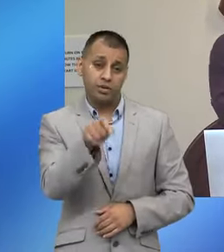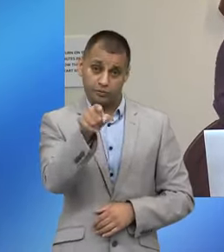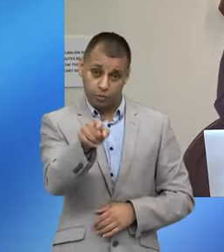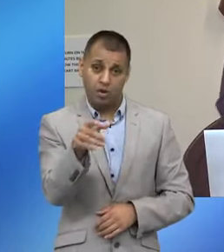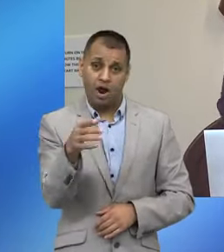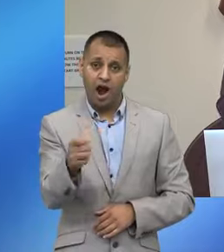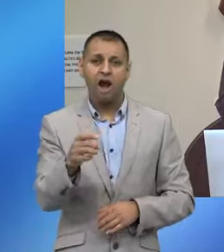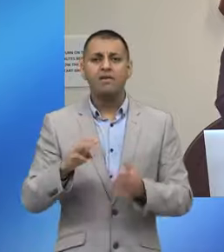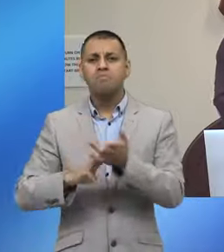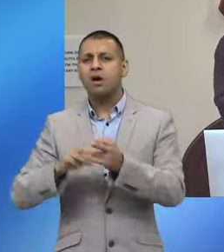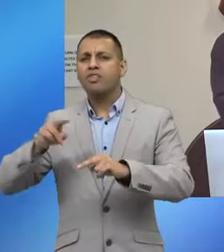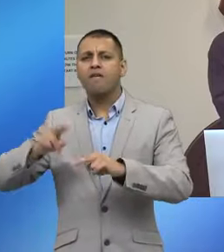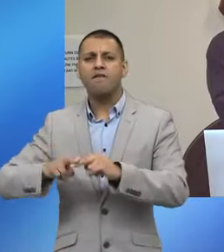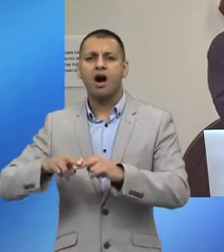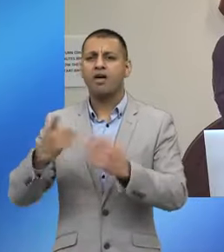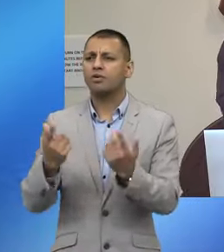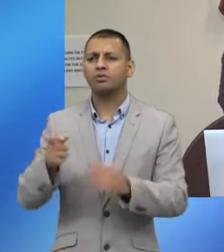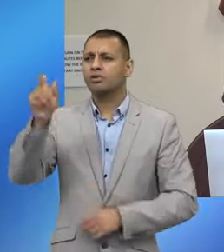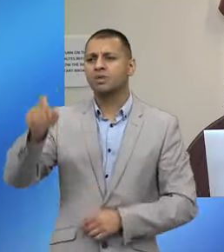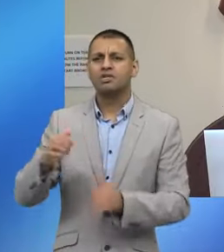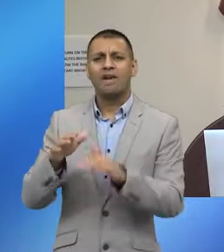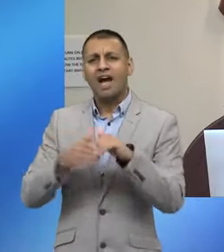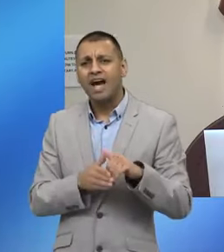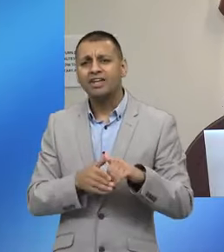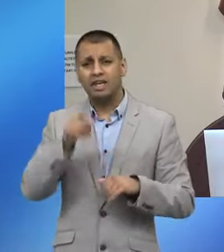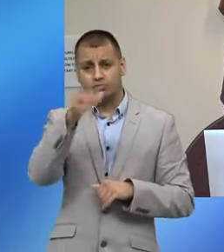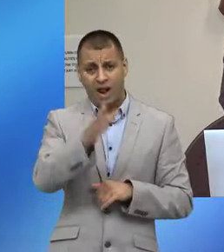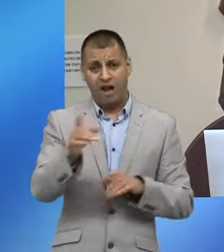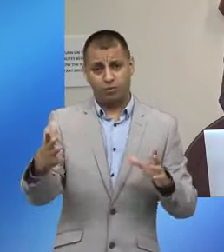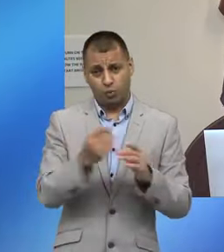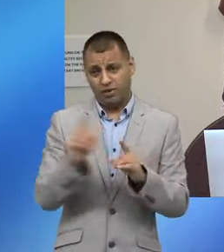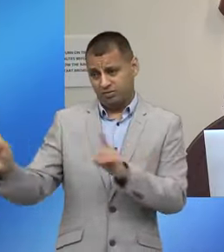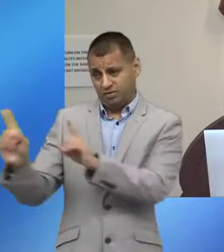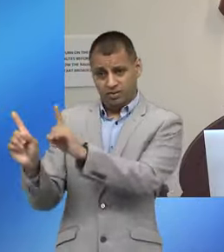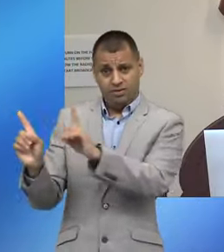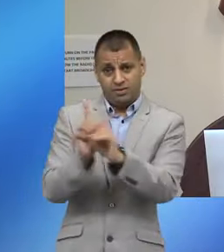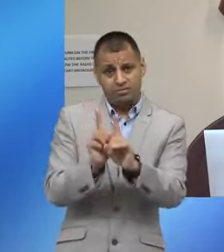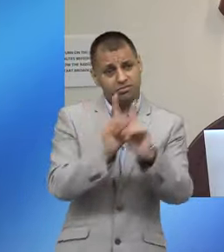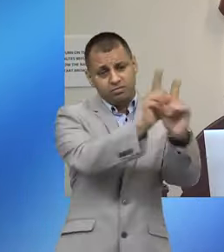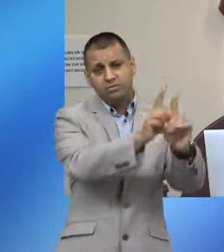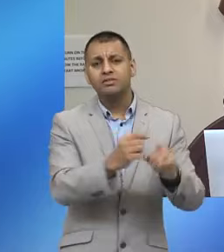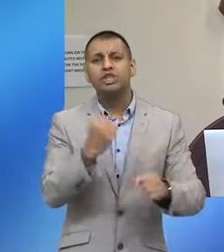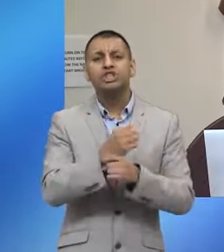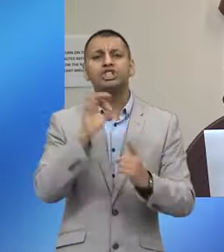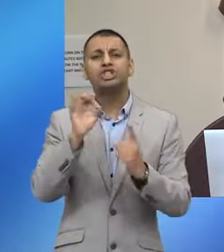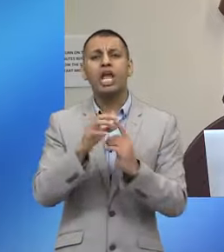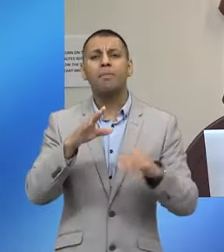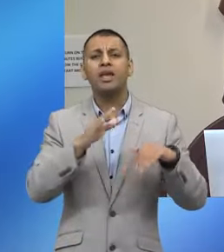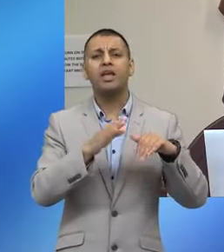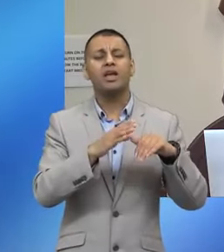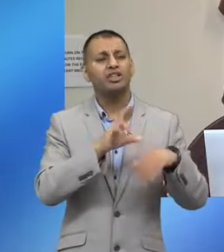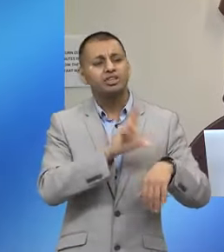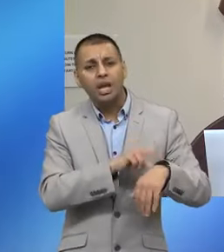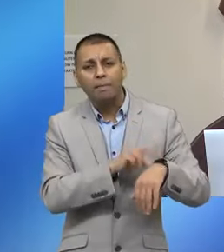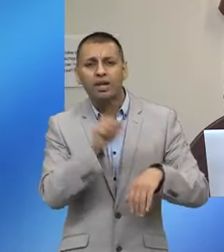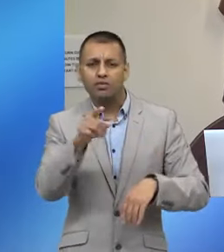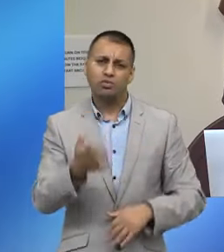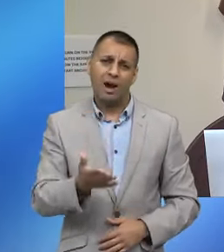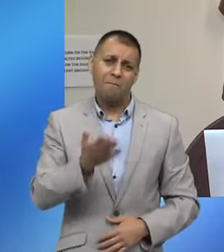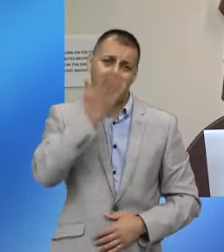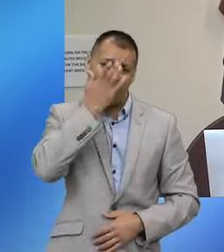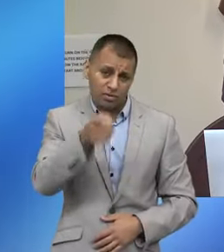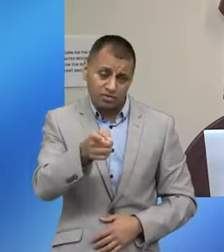relative who has a handicap, and you have to take them to the hospital or to the doctor, the GP, and you're embarrassed when people